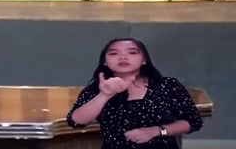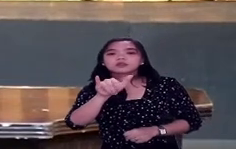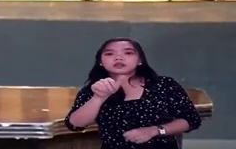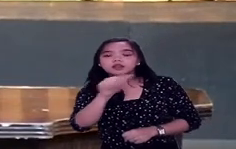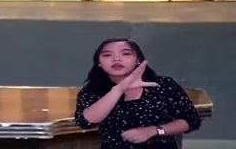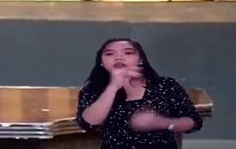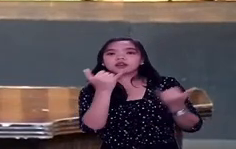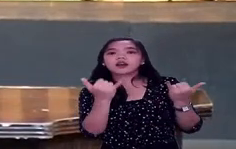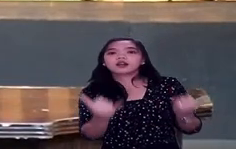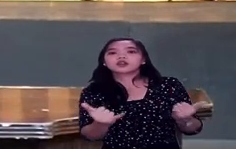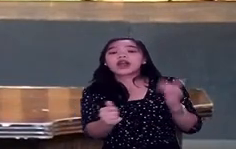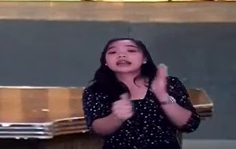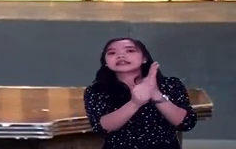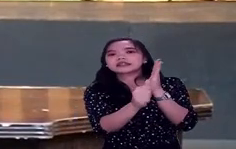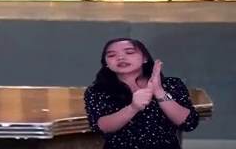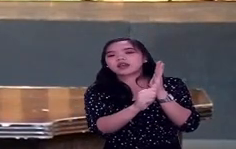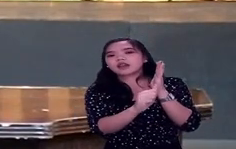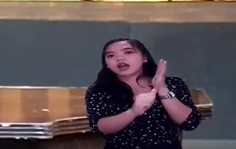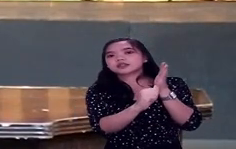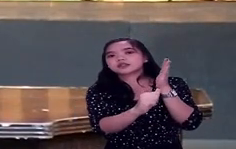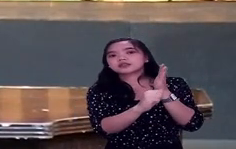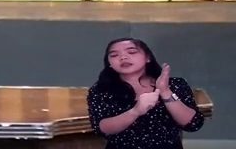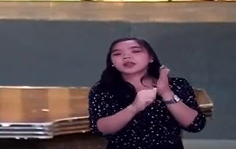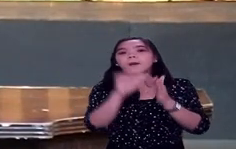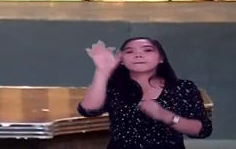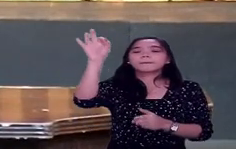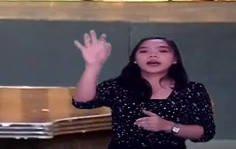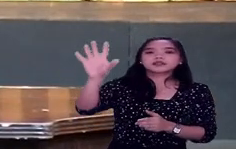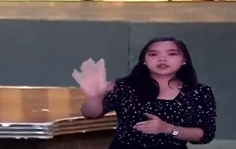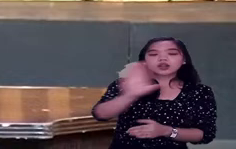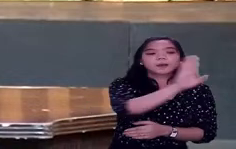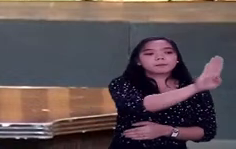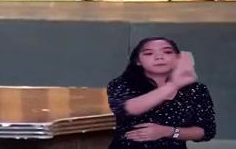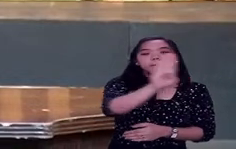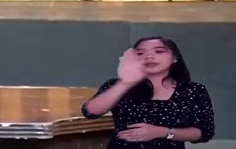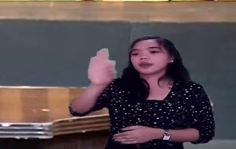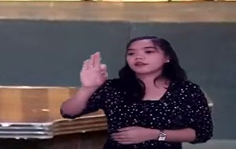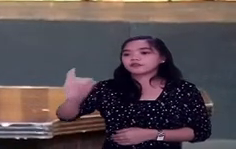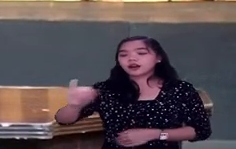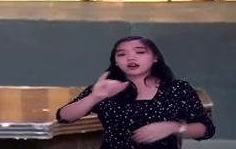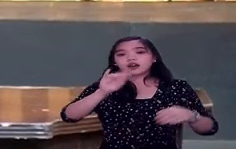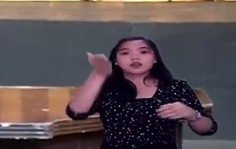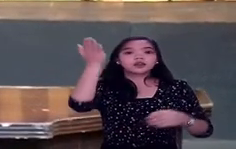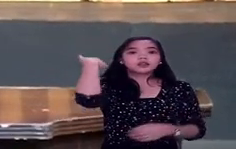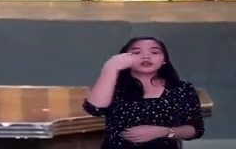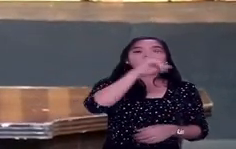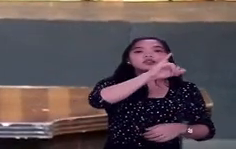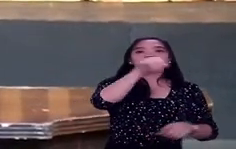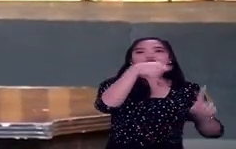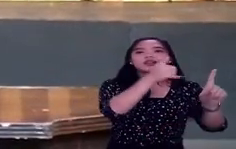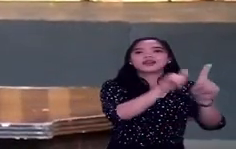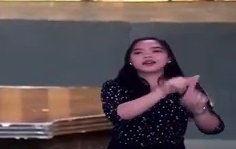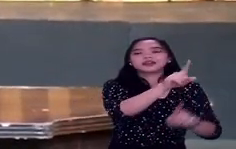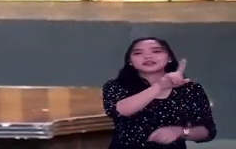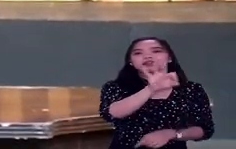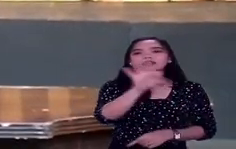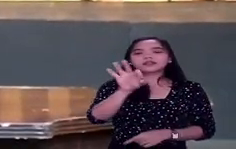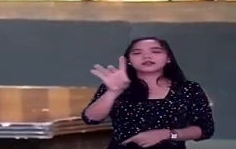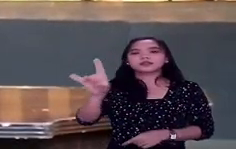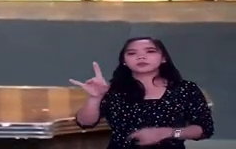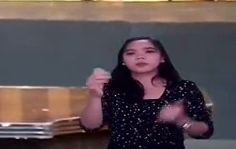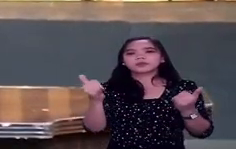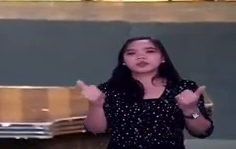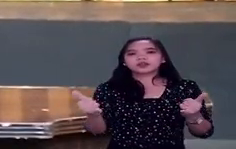became the Associate Missions Director for the Baptist Bible Fellowship International in July of 1998. He